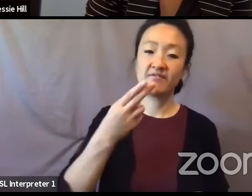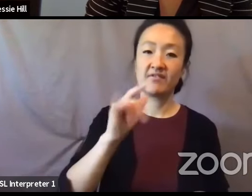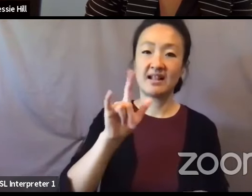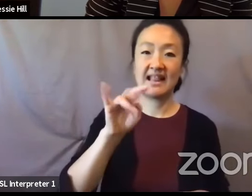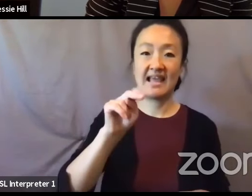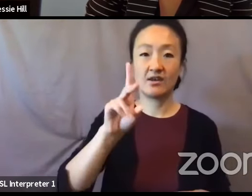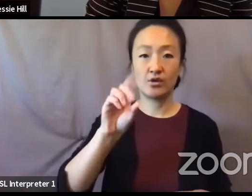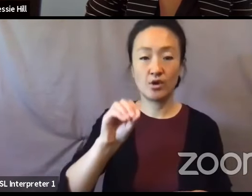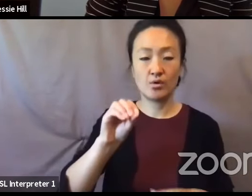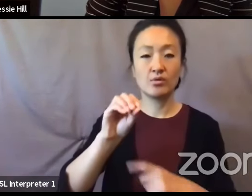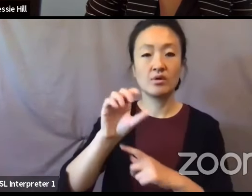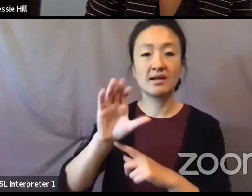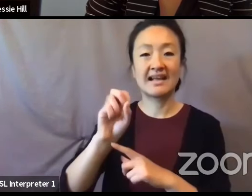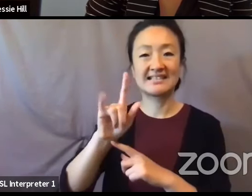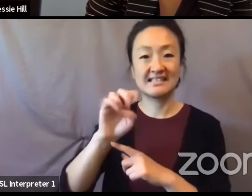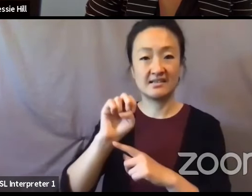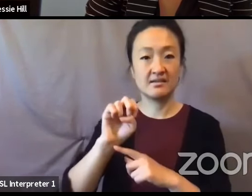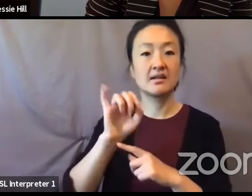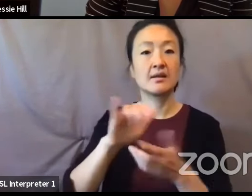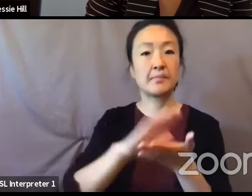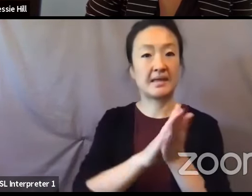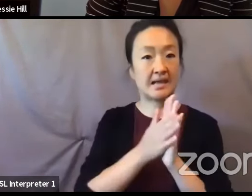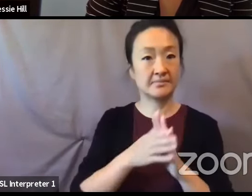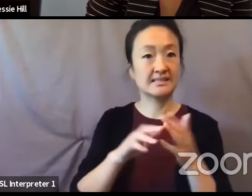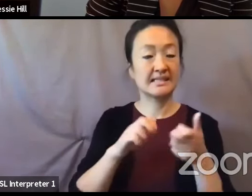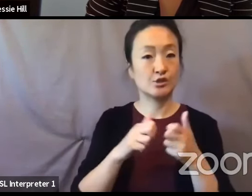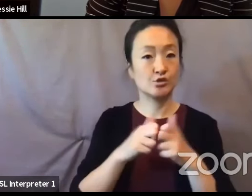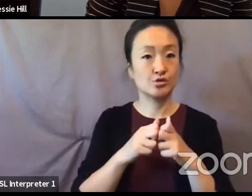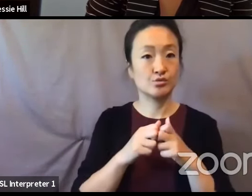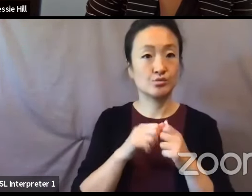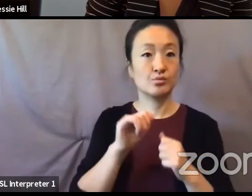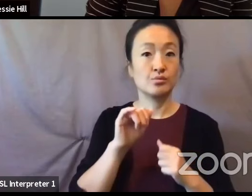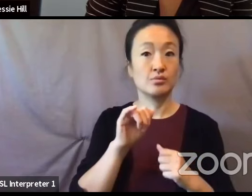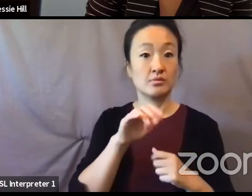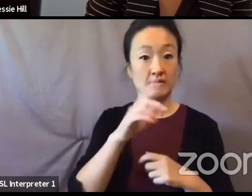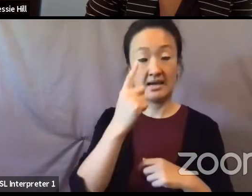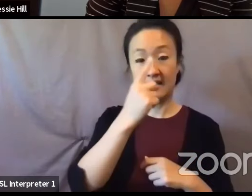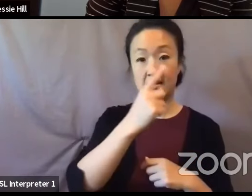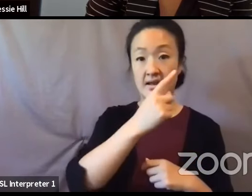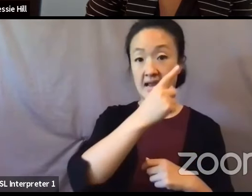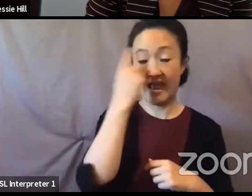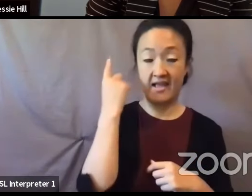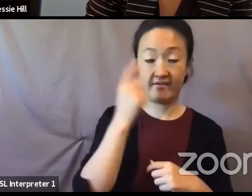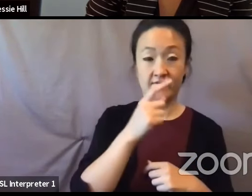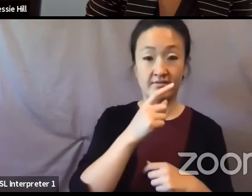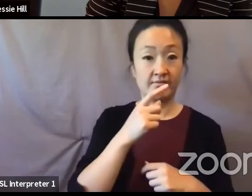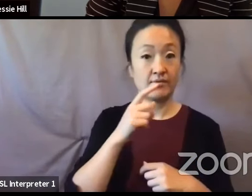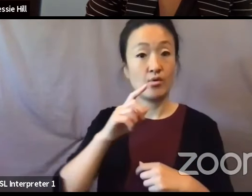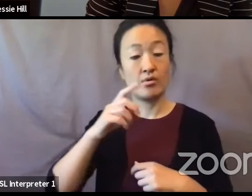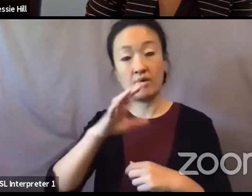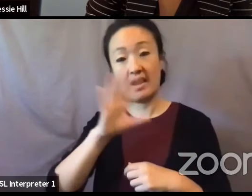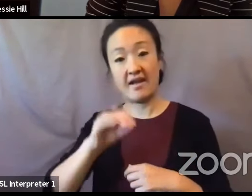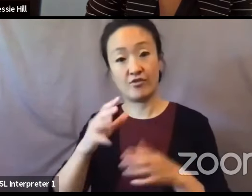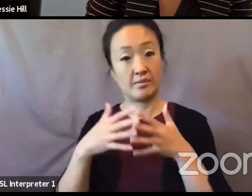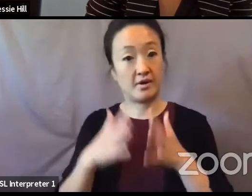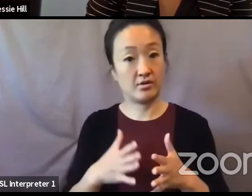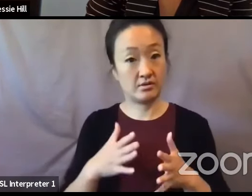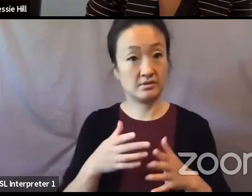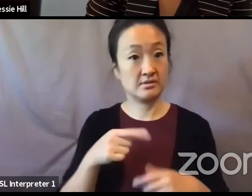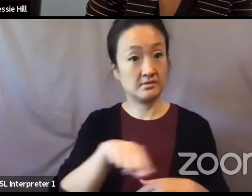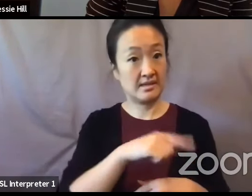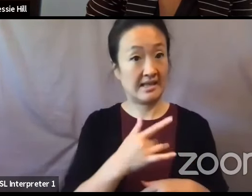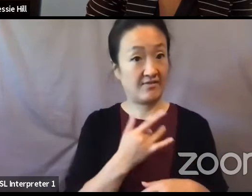issue about whether or not, and whether or not African-Americans, Blacks, feel that their right to